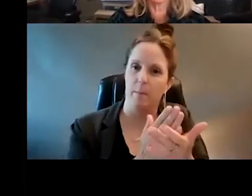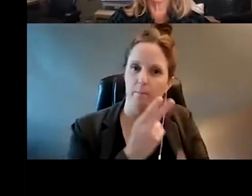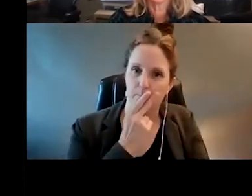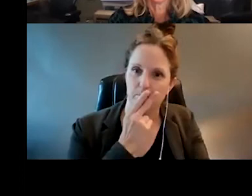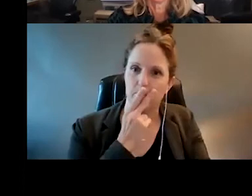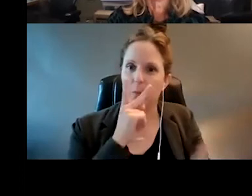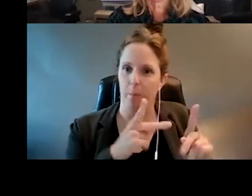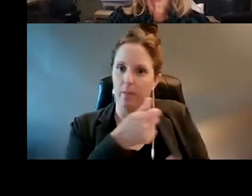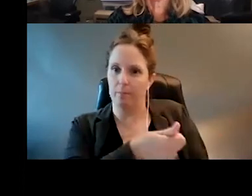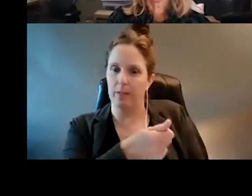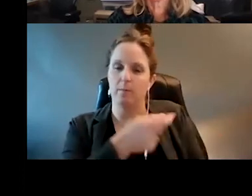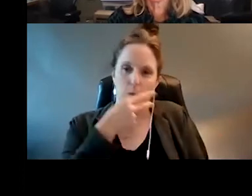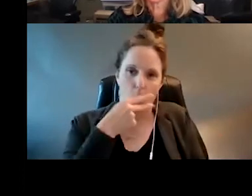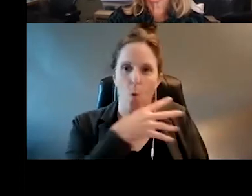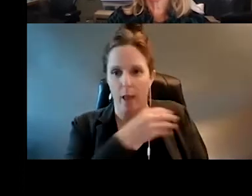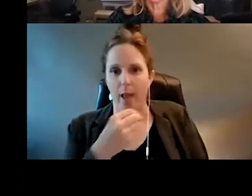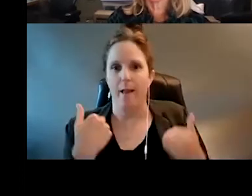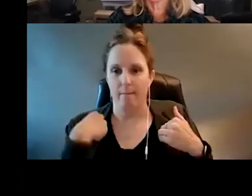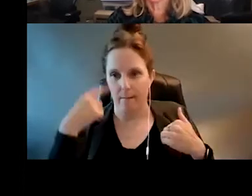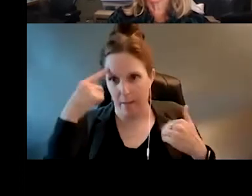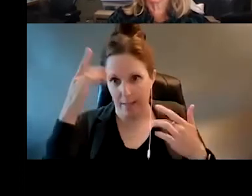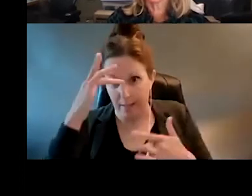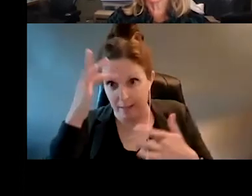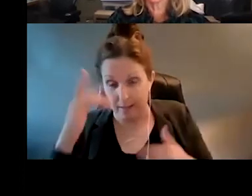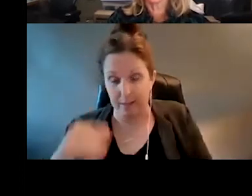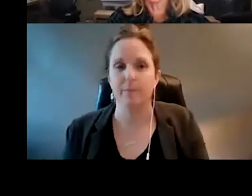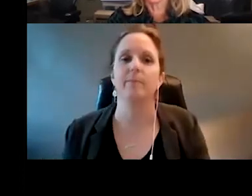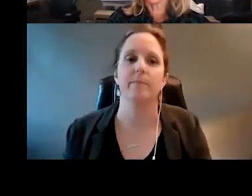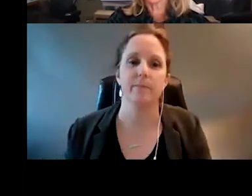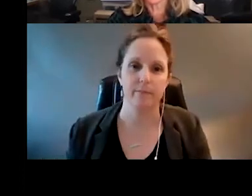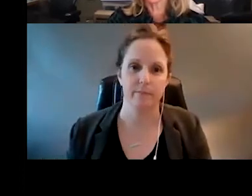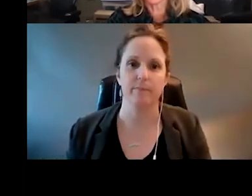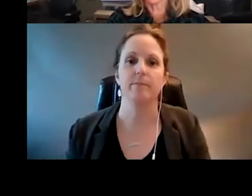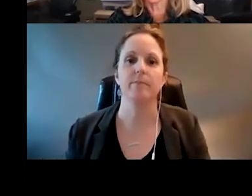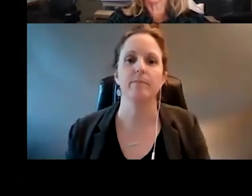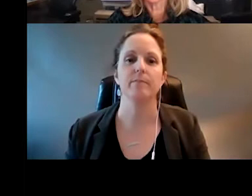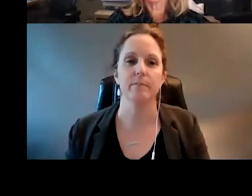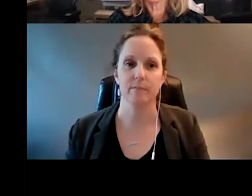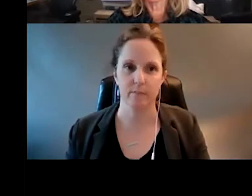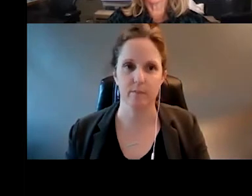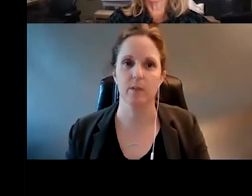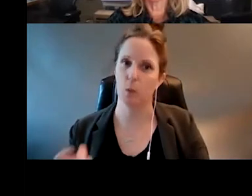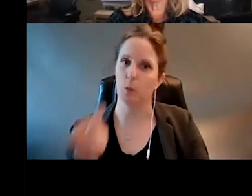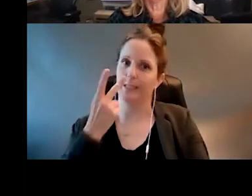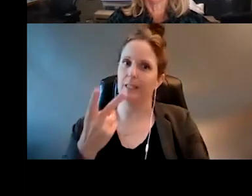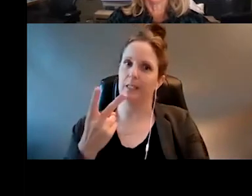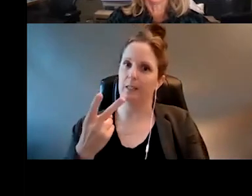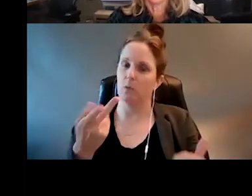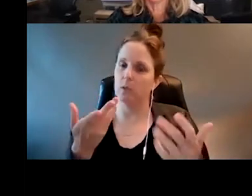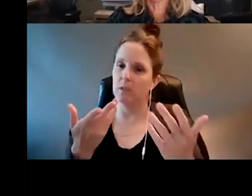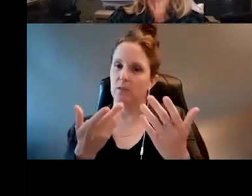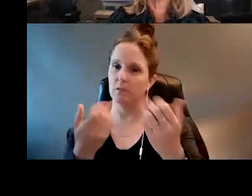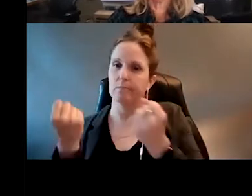to, and that it's significantly increased abstinence in this large,